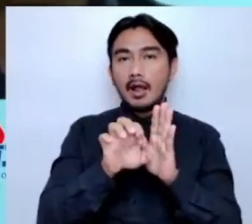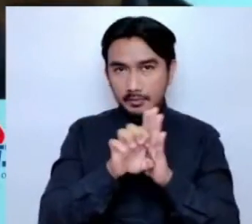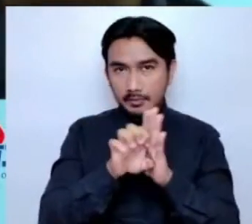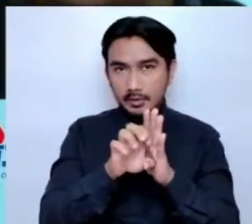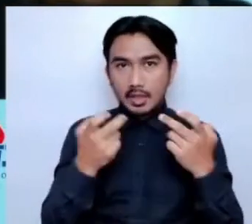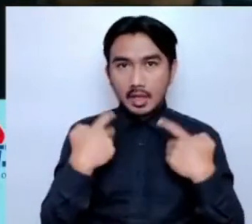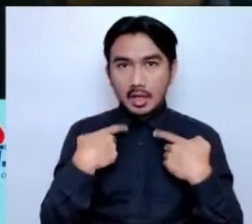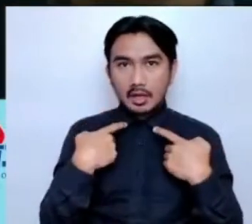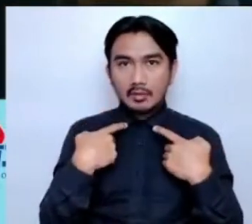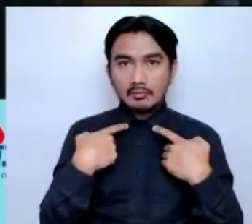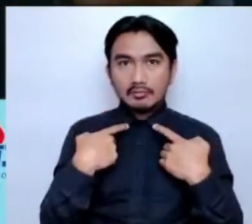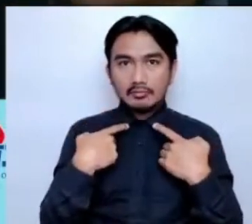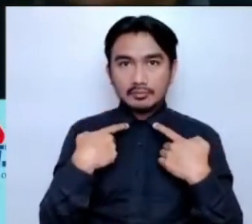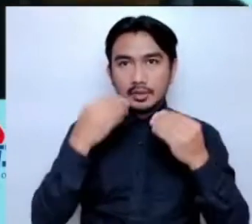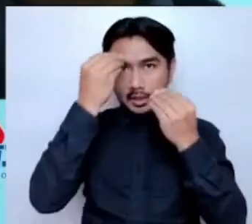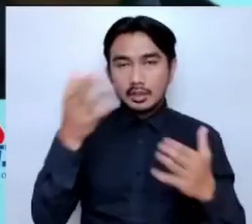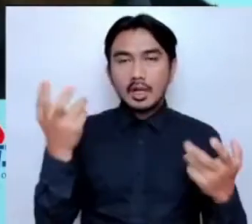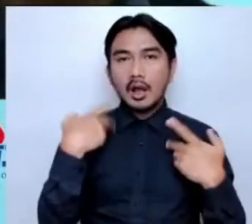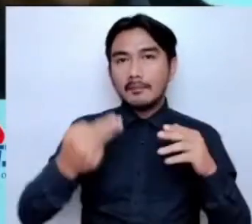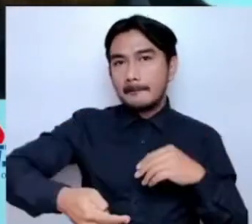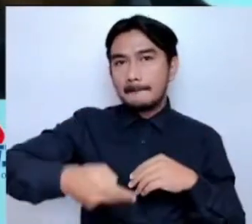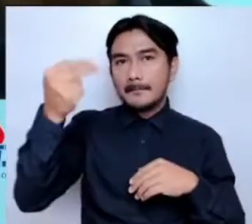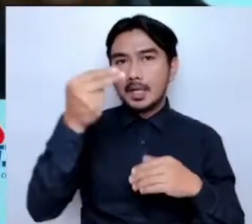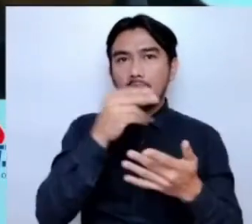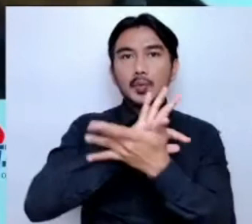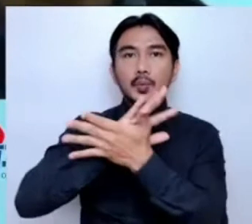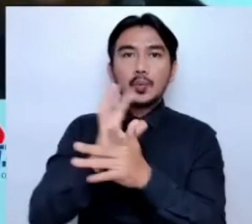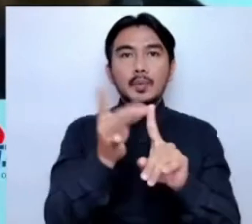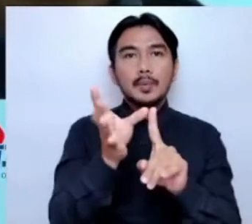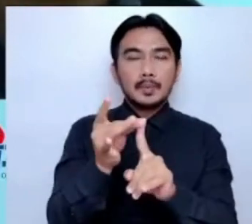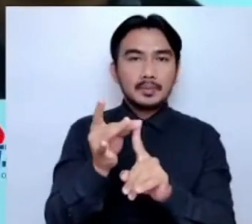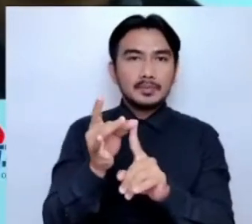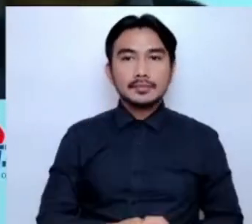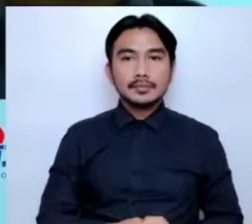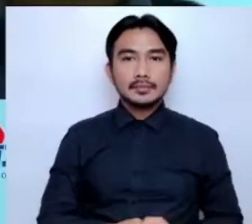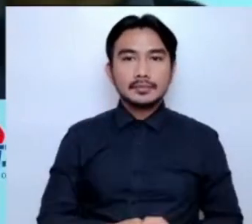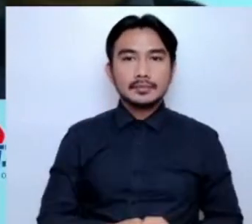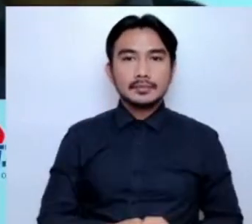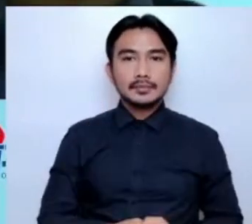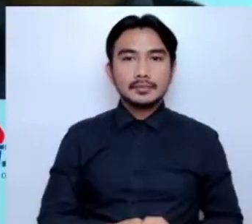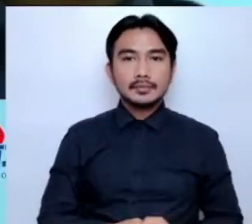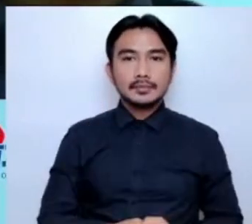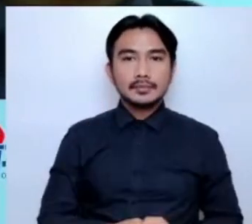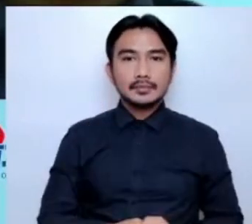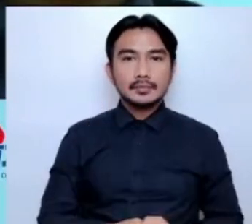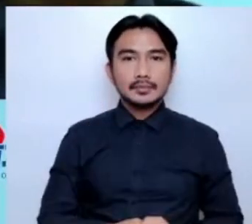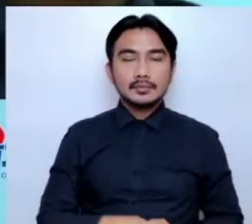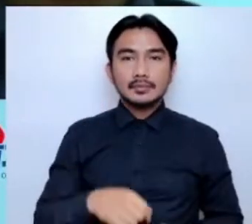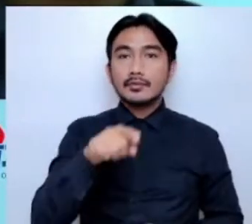declaration of a higher alert level status, then we must adjust. You may access